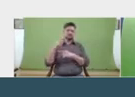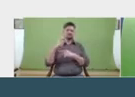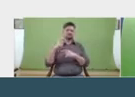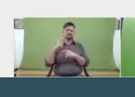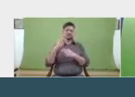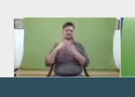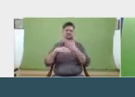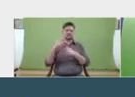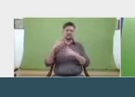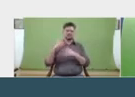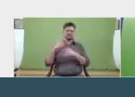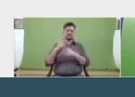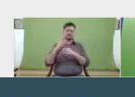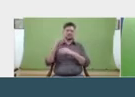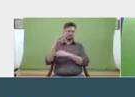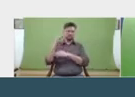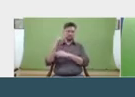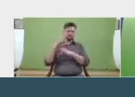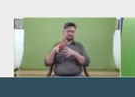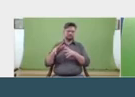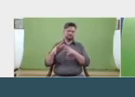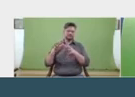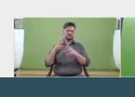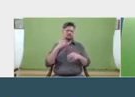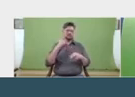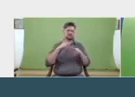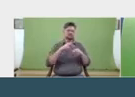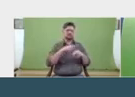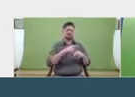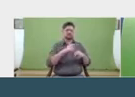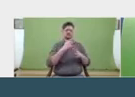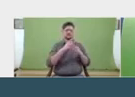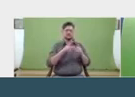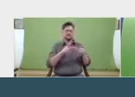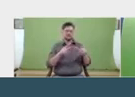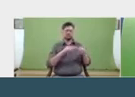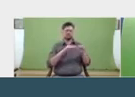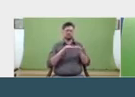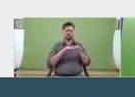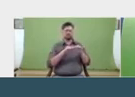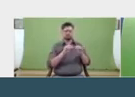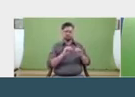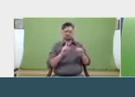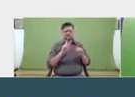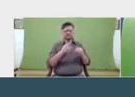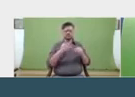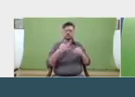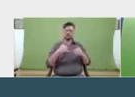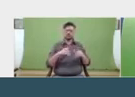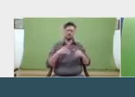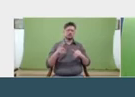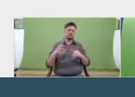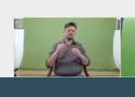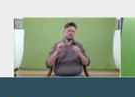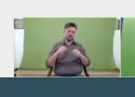have any problem with diversity of sign language they have been moving freely and you know progressing and facilitating their career